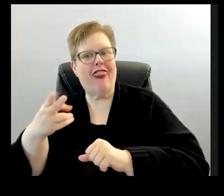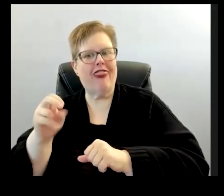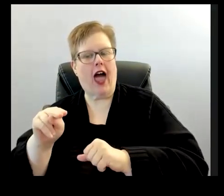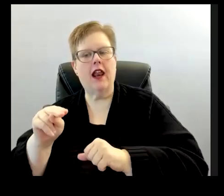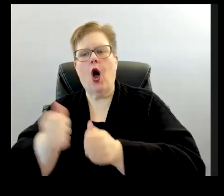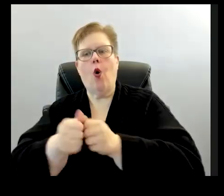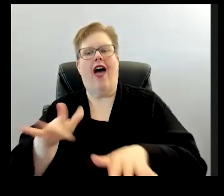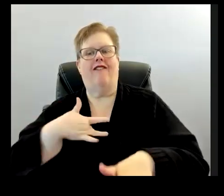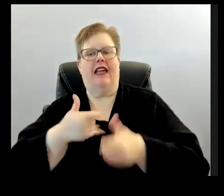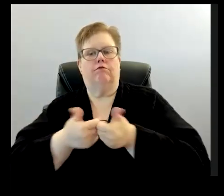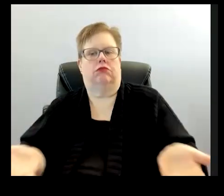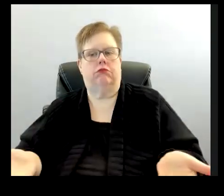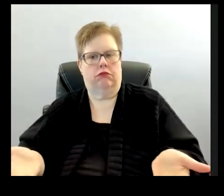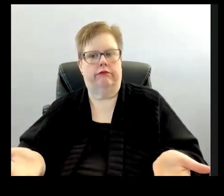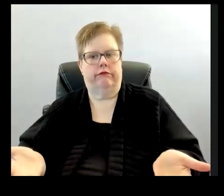feeling depleted.